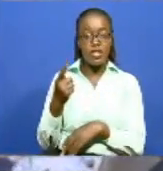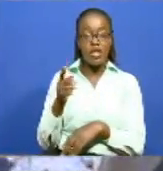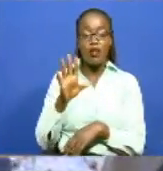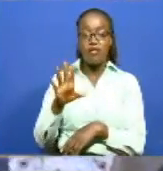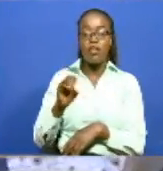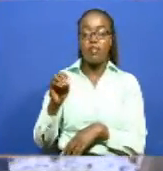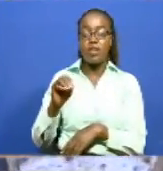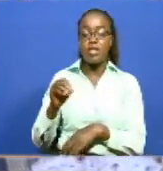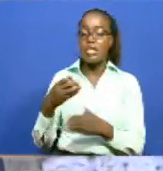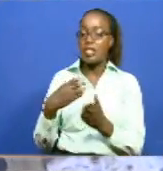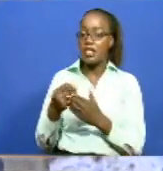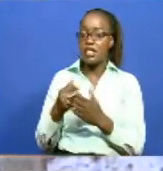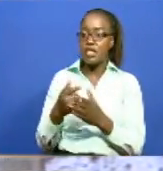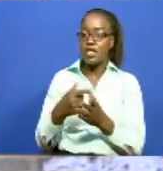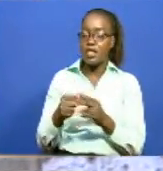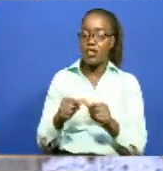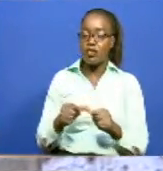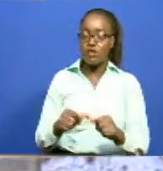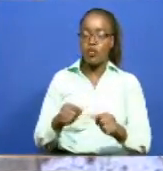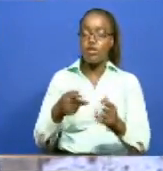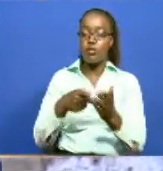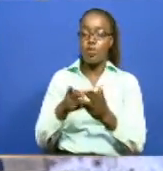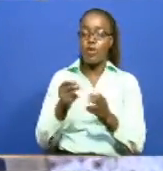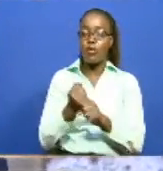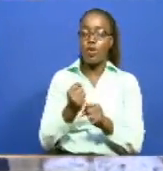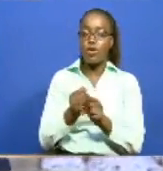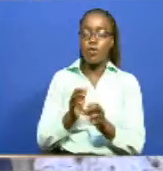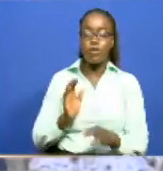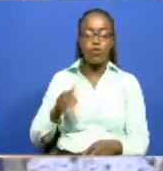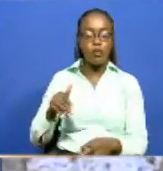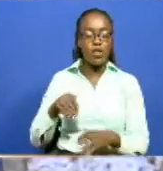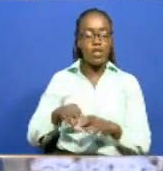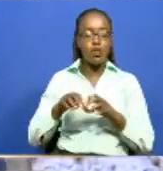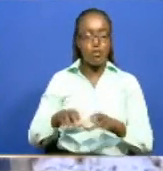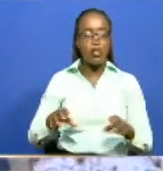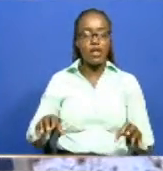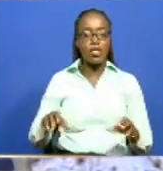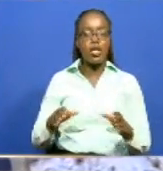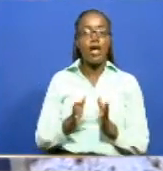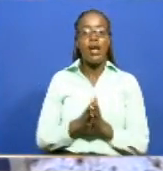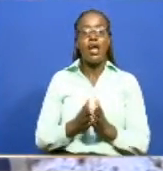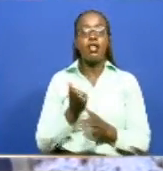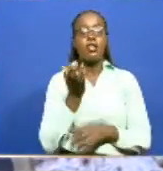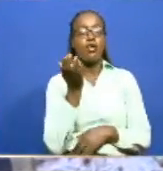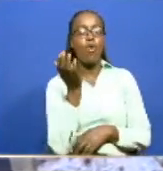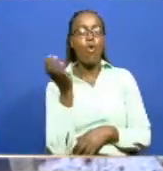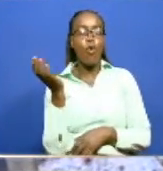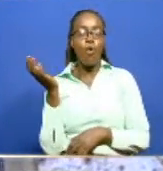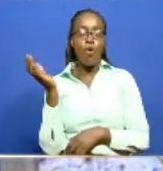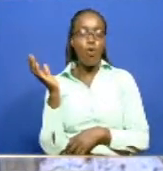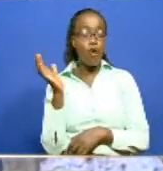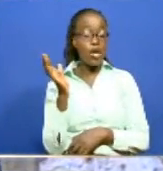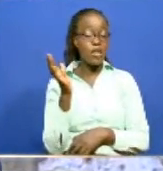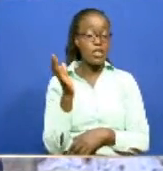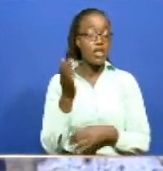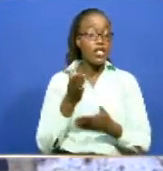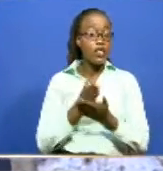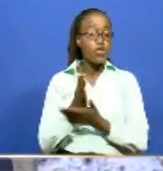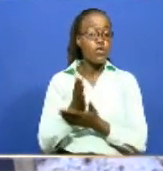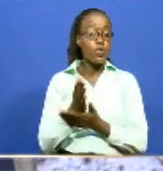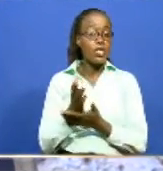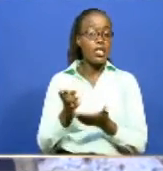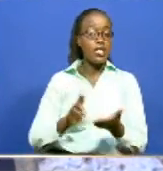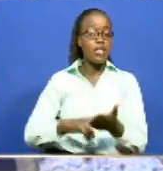then they can continue to pay, working with the women in the markets, working with the hawkers to ensure that they register for the National